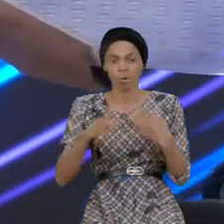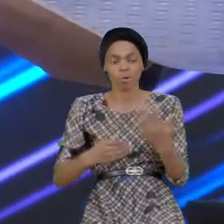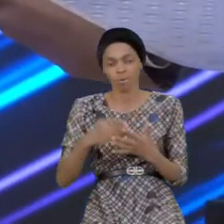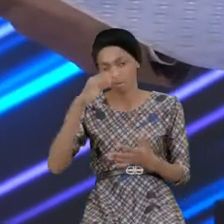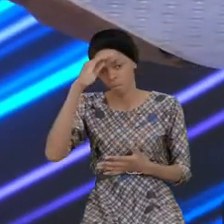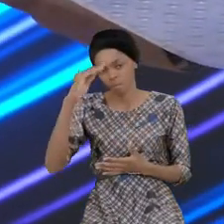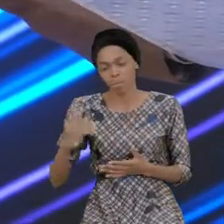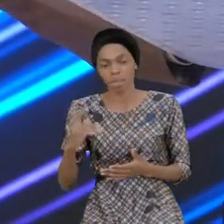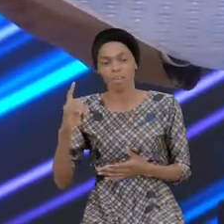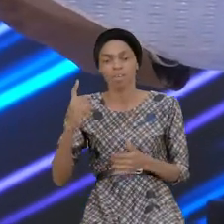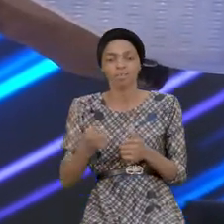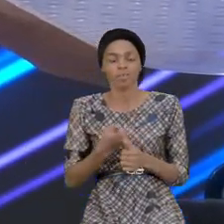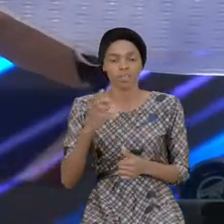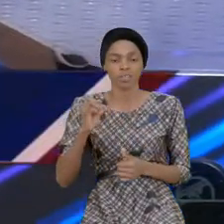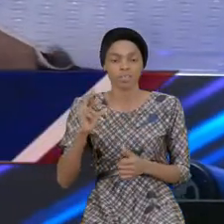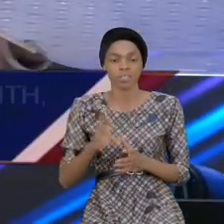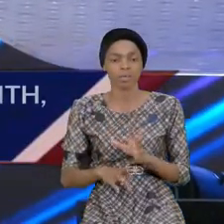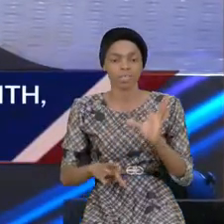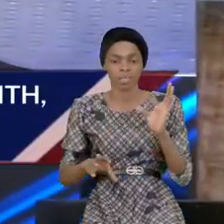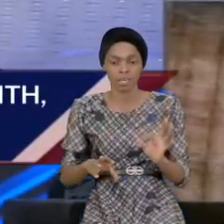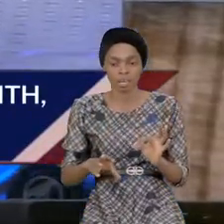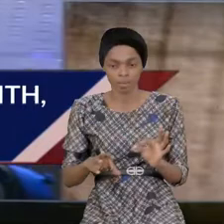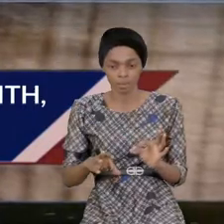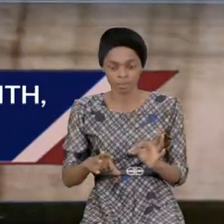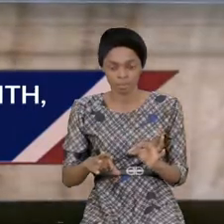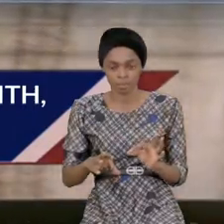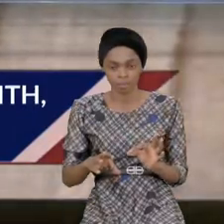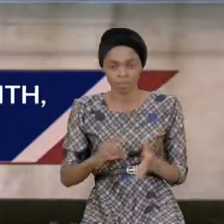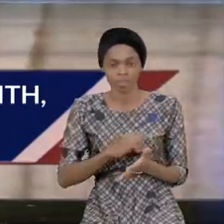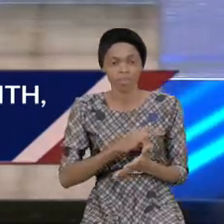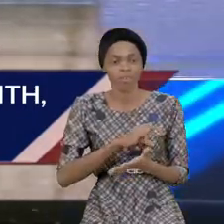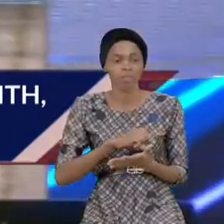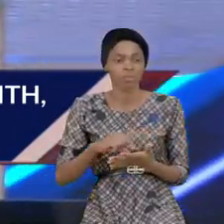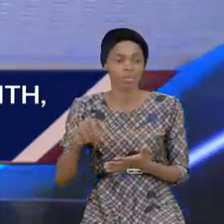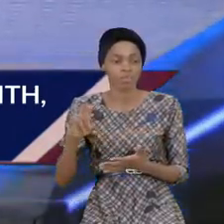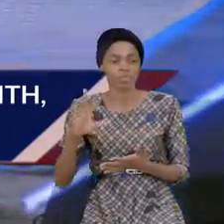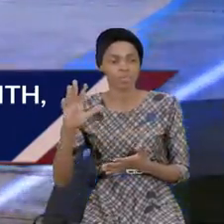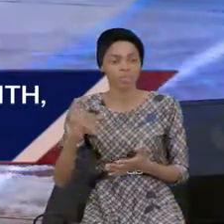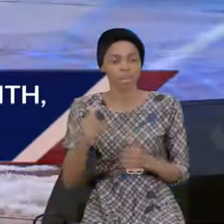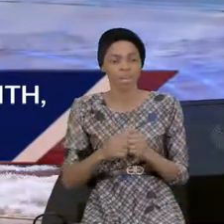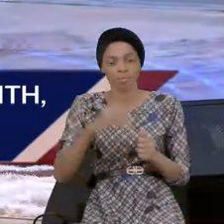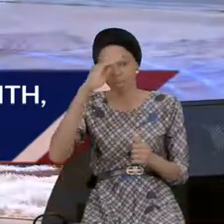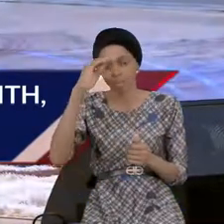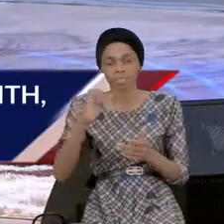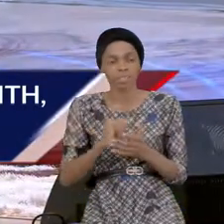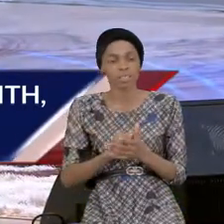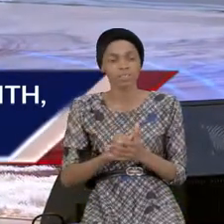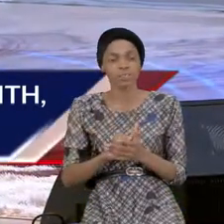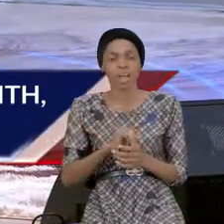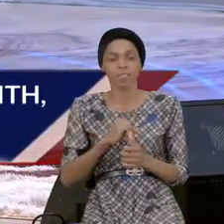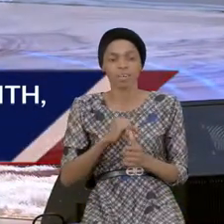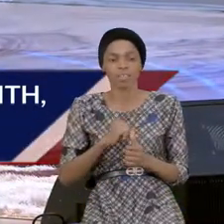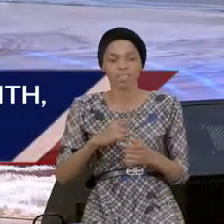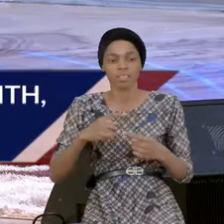chapter 9. I'm reading from verse 25. It says, and every man that striveth for